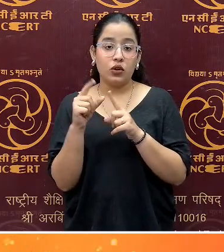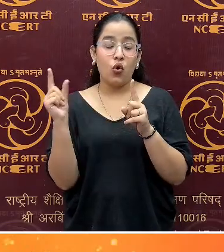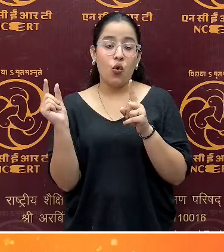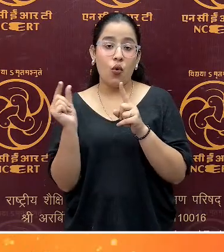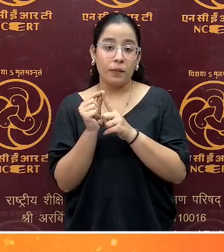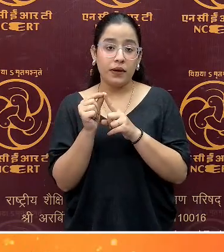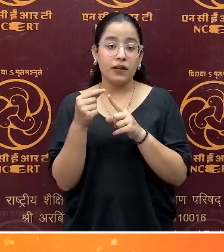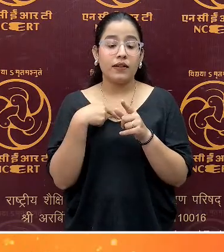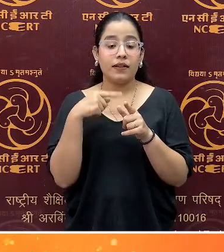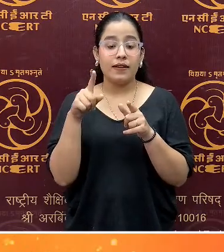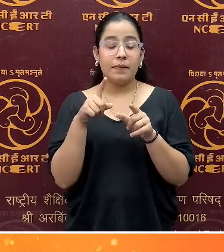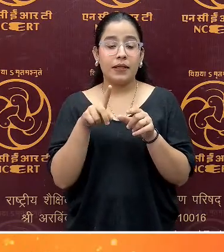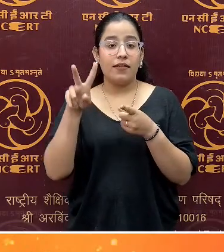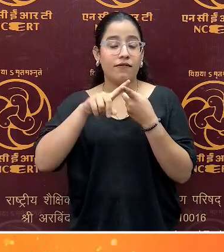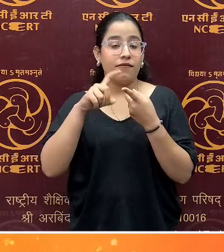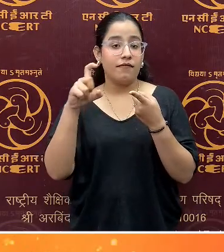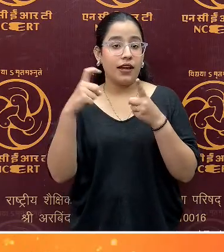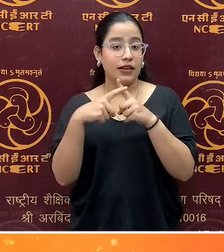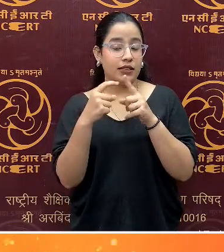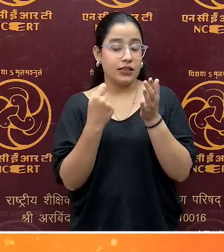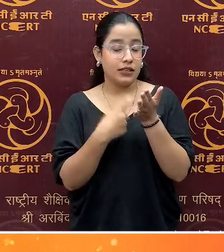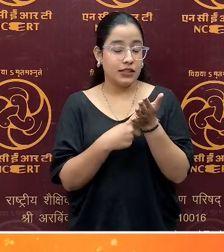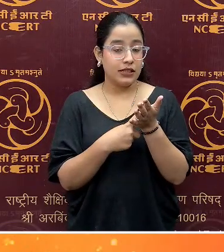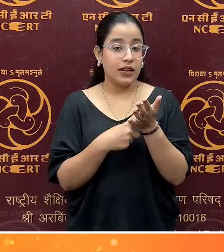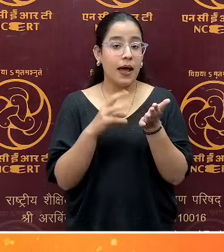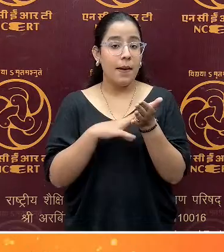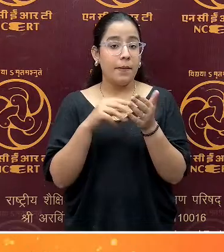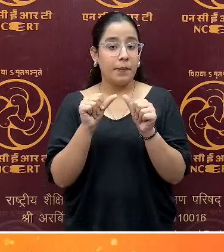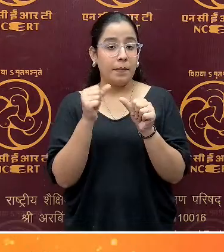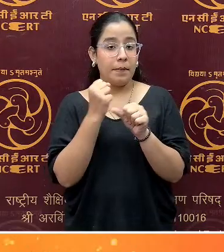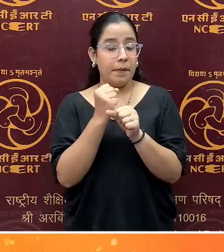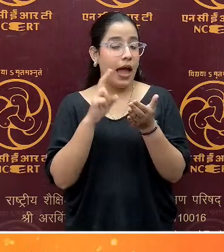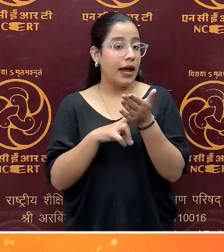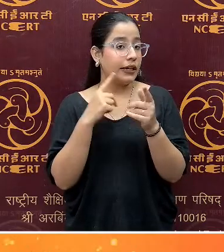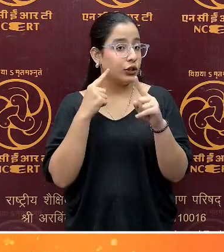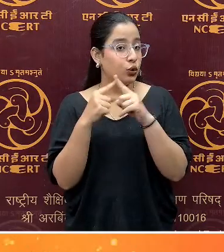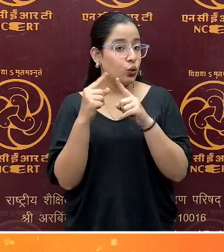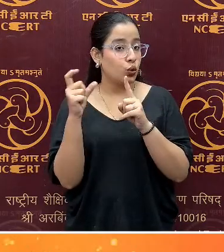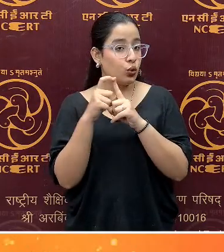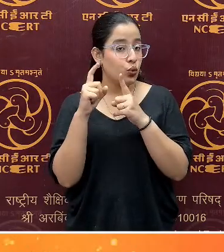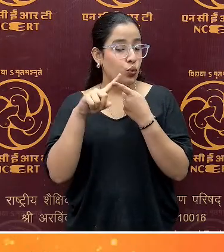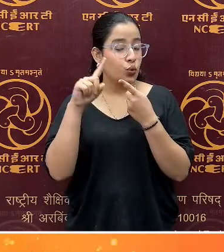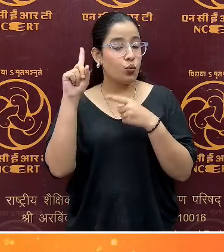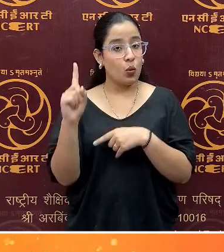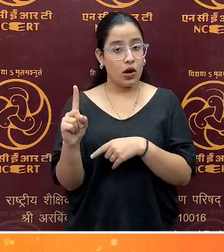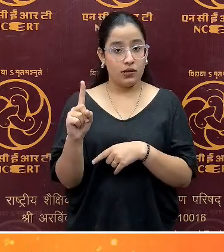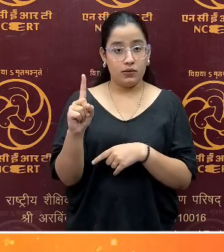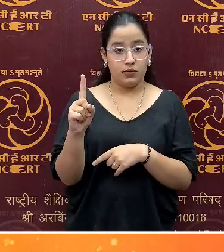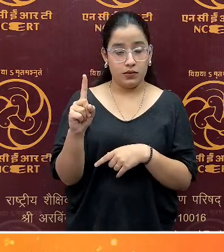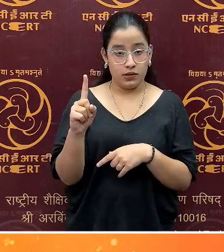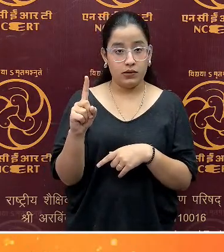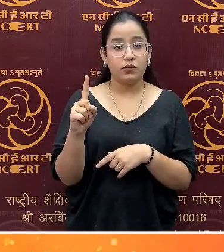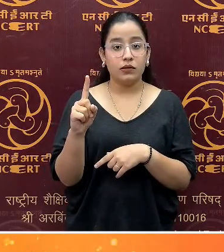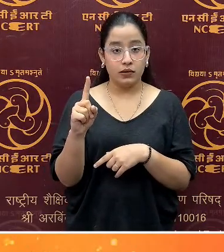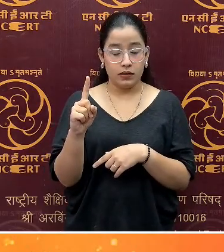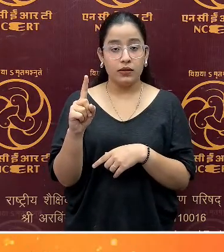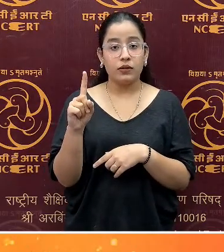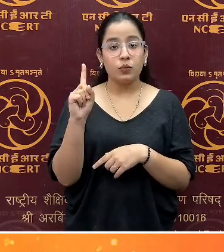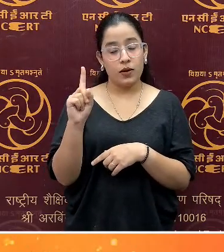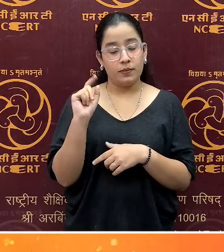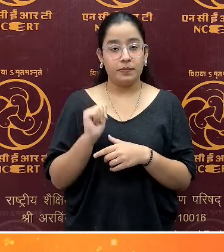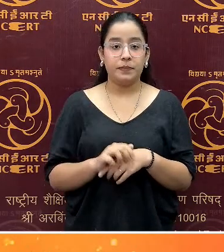a vector which has magnitude 1. The magnitude of this vector is